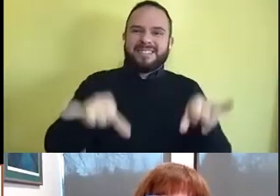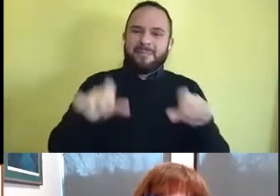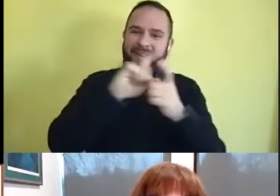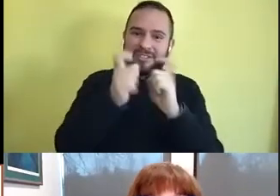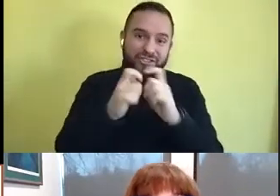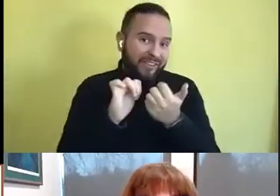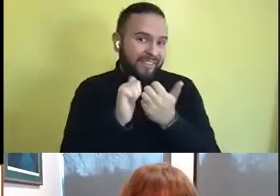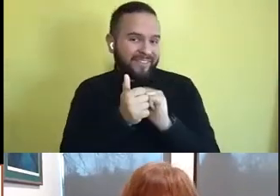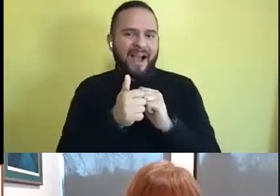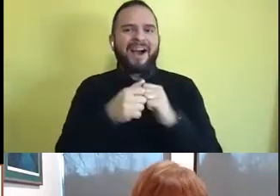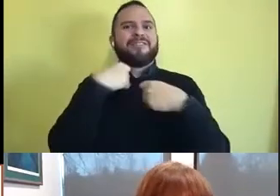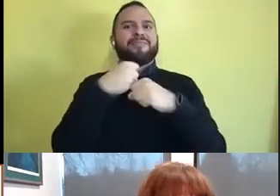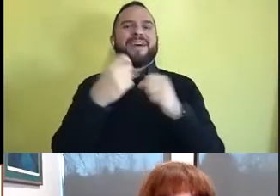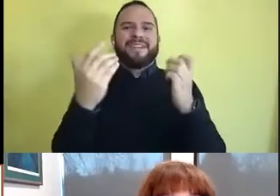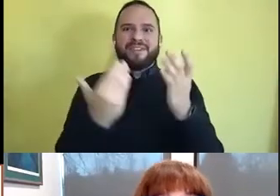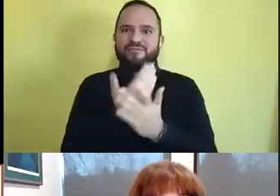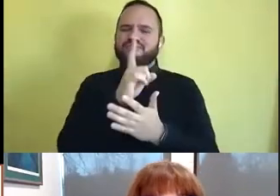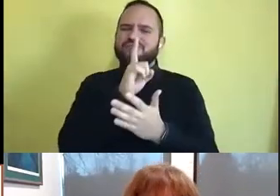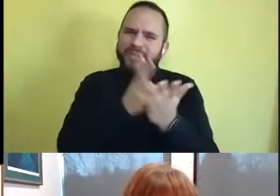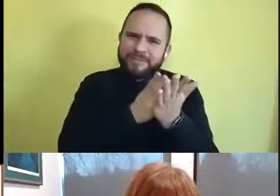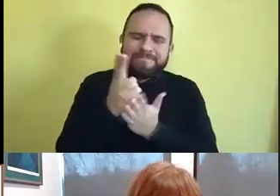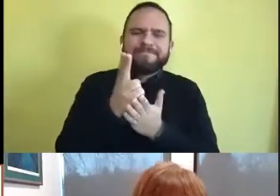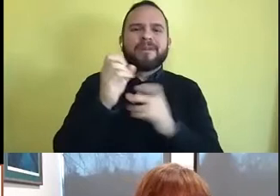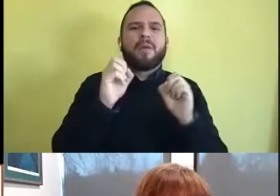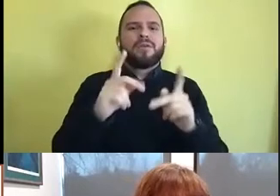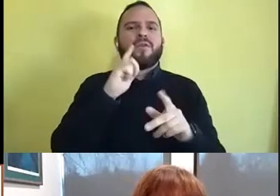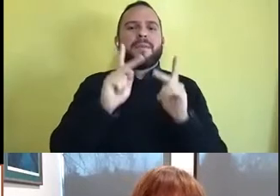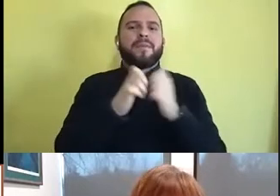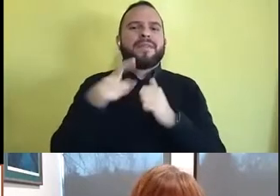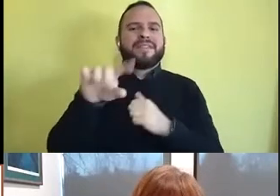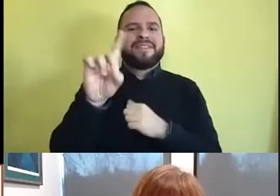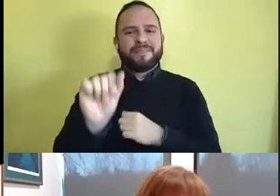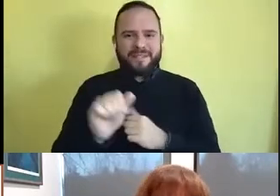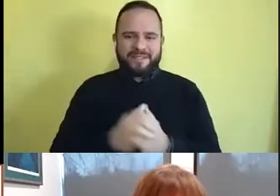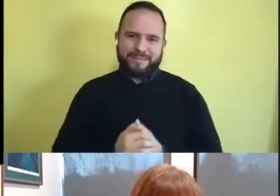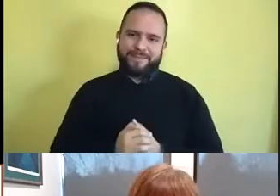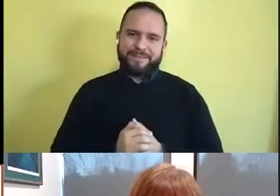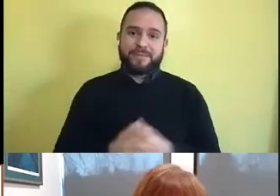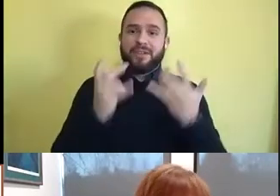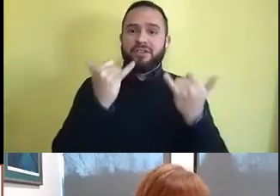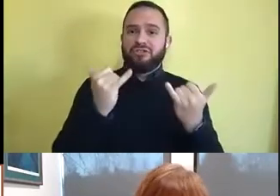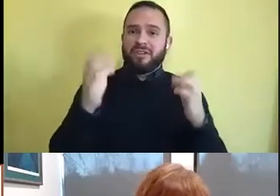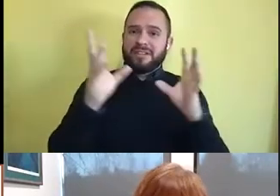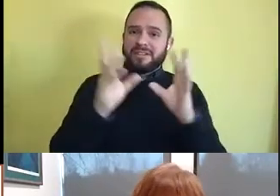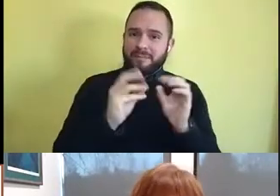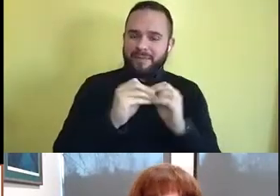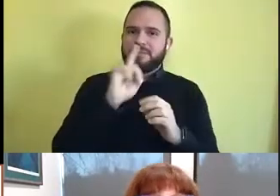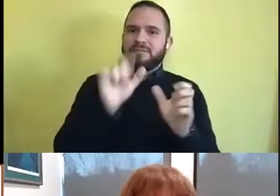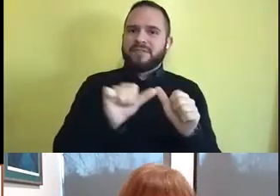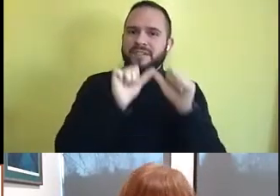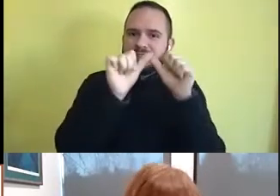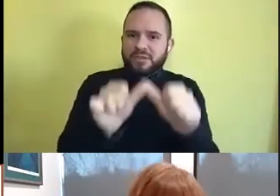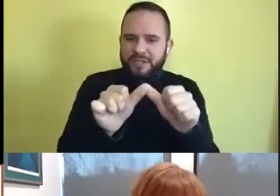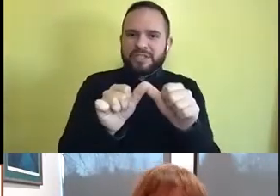creating genuine economic opportunities for people with disabilities. Today's webinar is a continuation of our